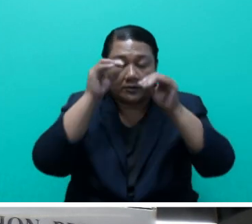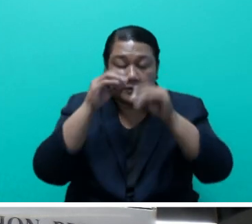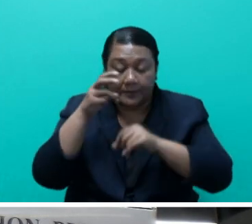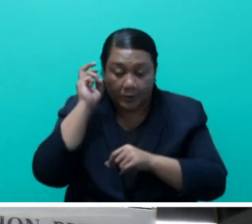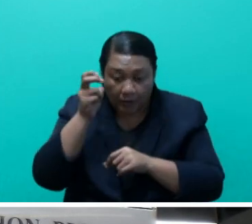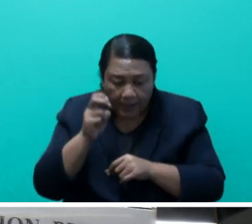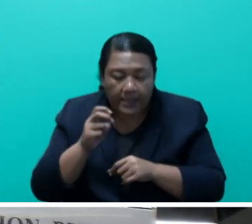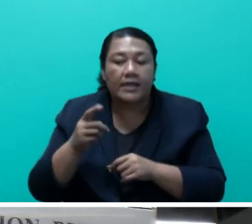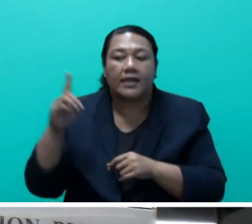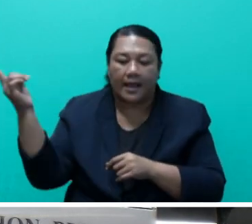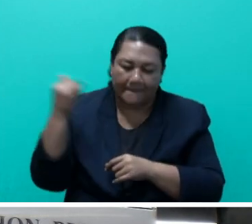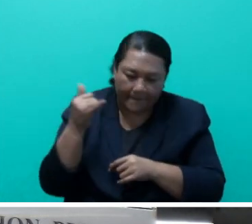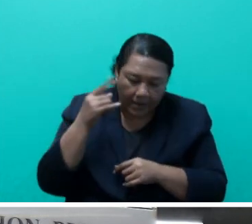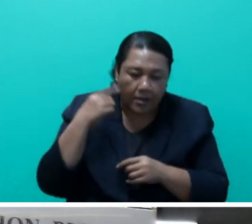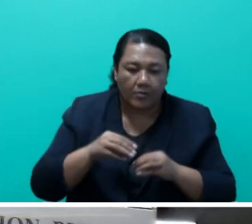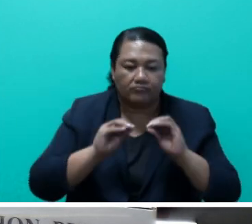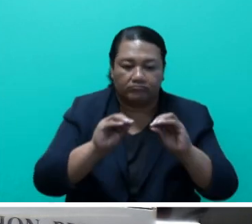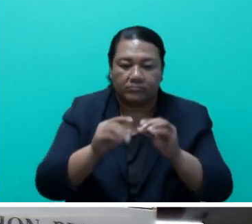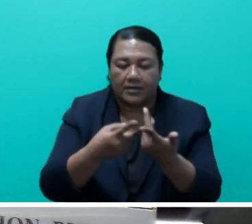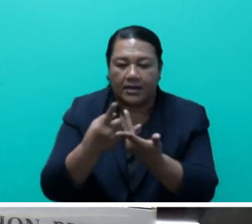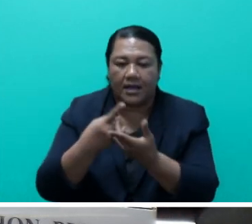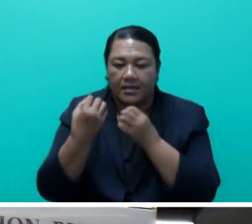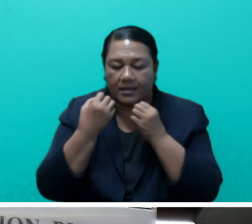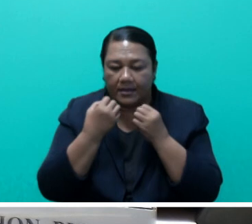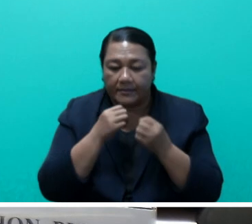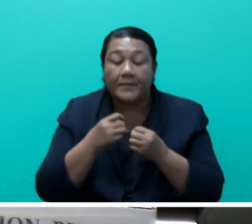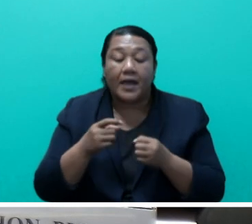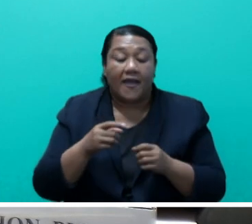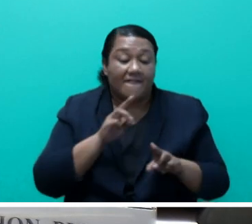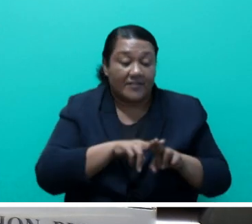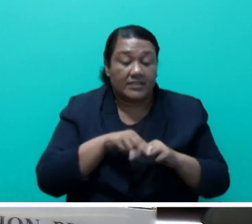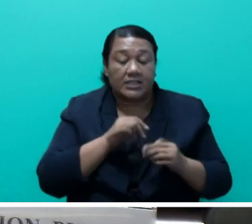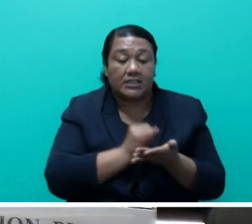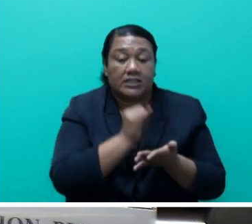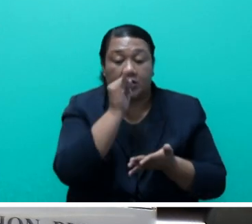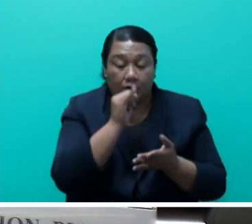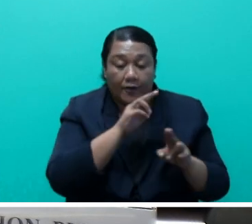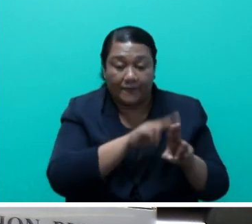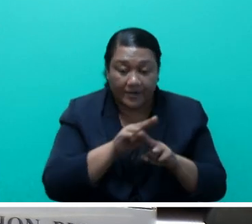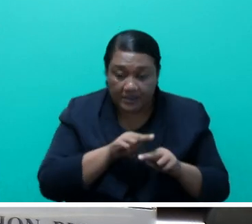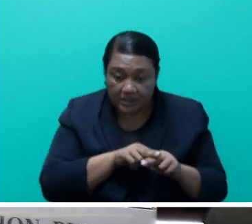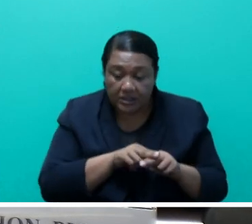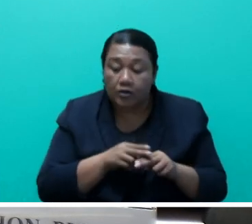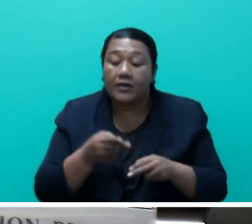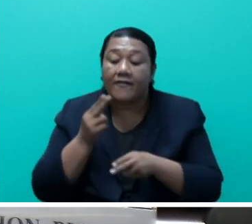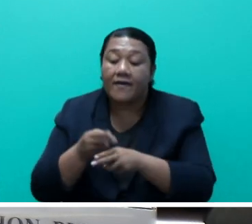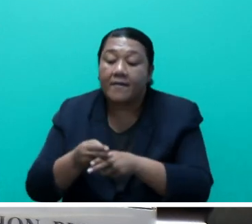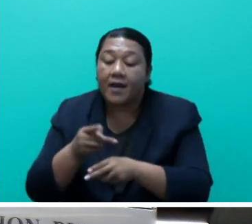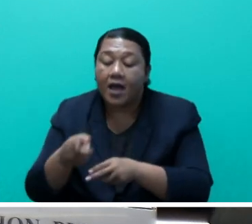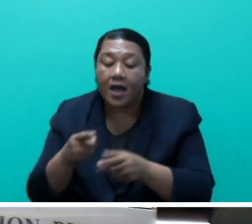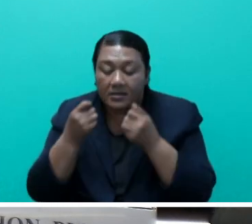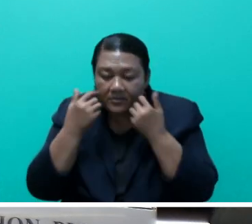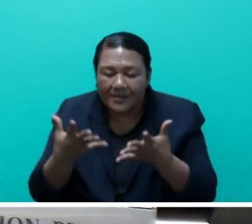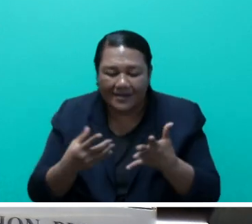by the Fiji Sugar Corporation, the Sugar Research Institute of Fiji, through the farm field schools and demonstration